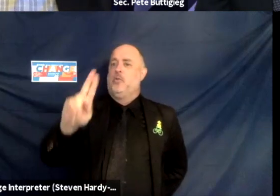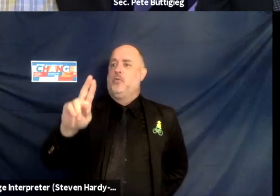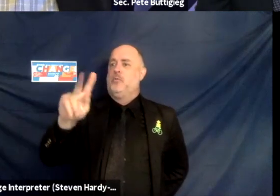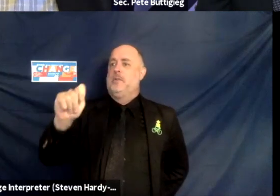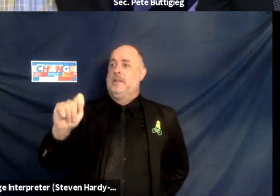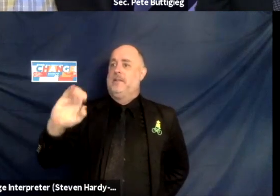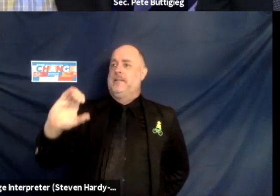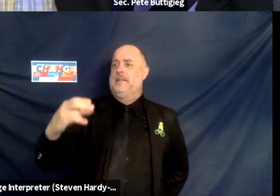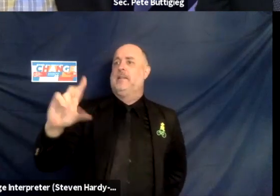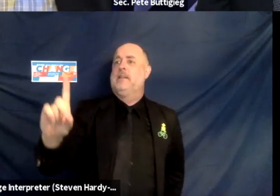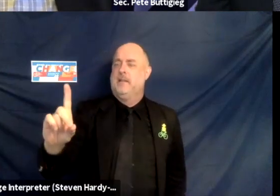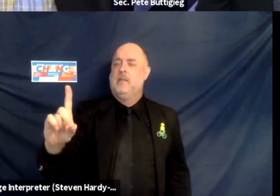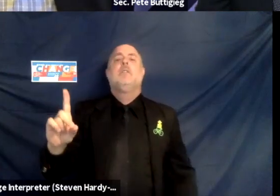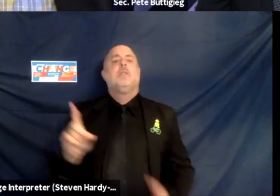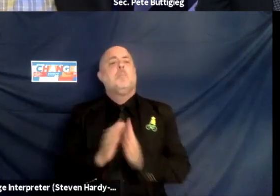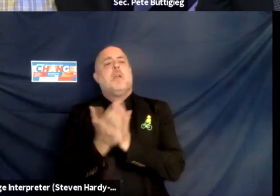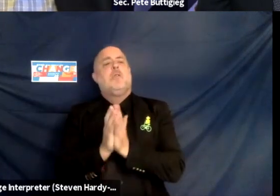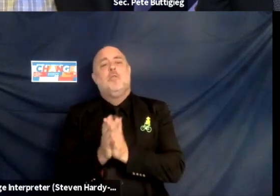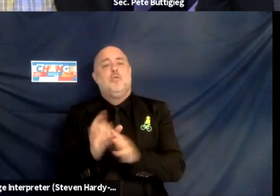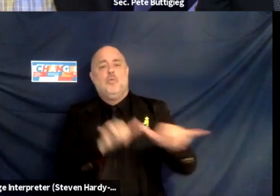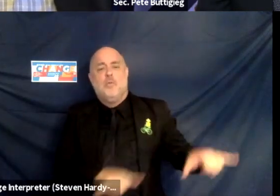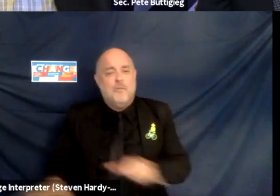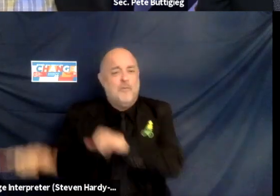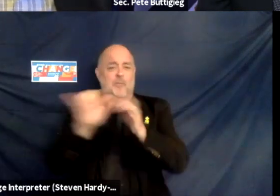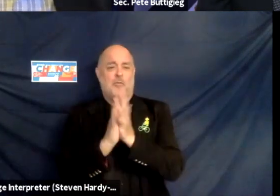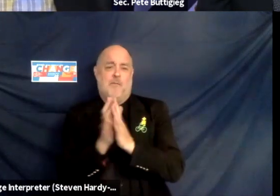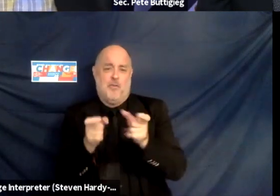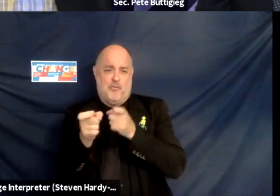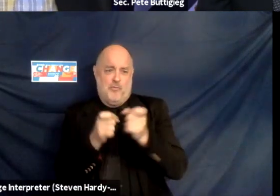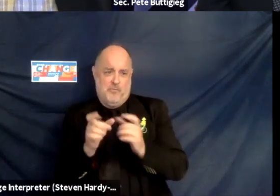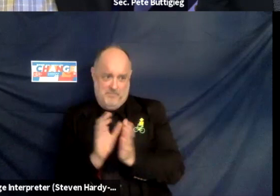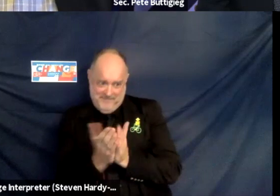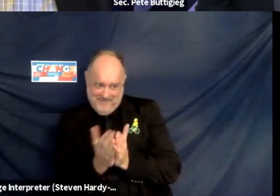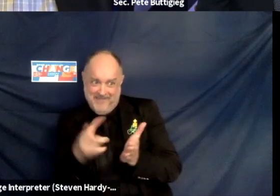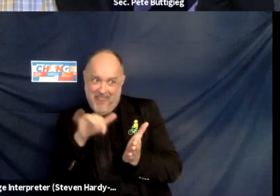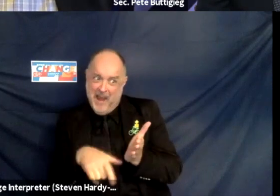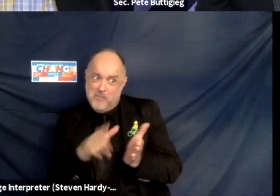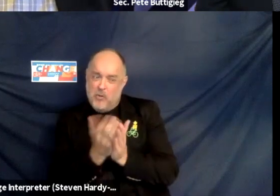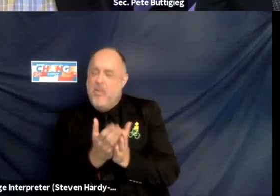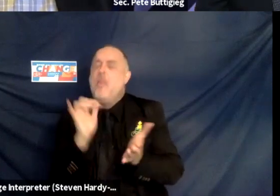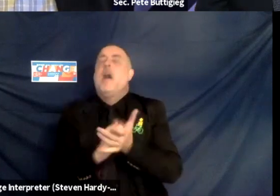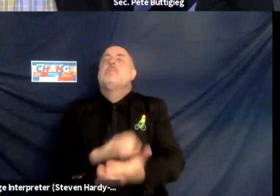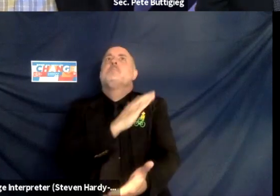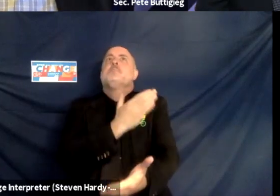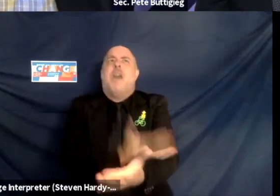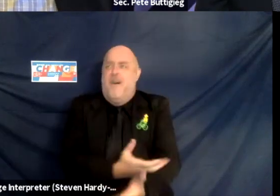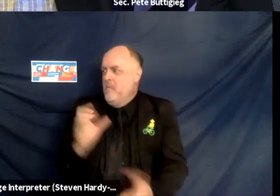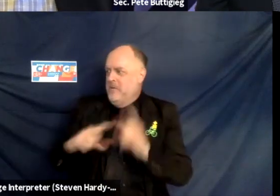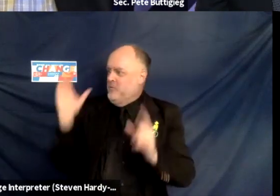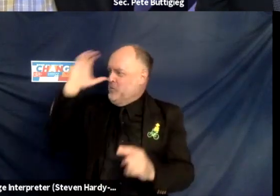MUTCD, the Manual on Uniform Traffic Control Devices, which is such a powerful, if obscure,